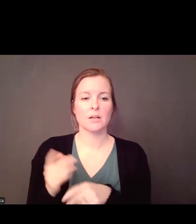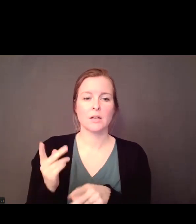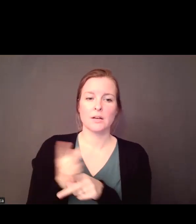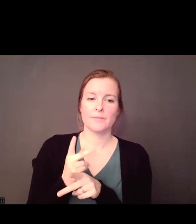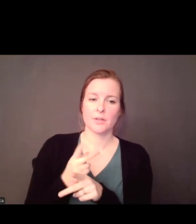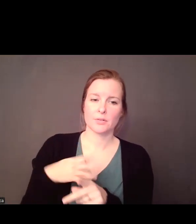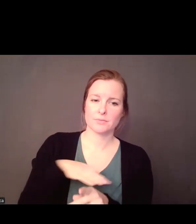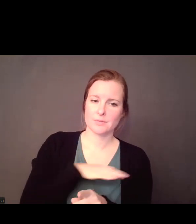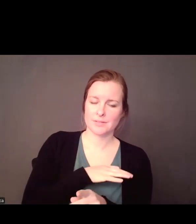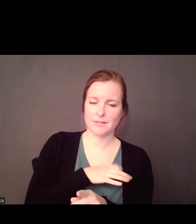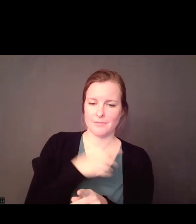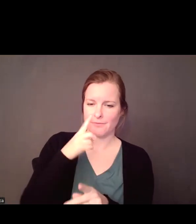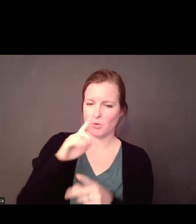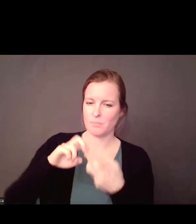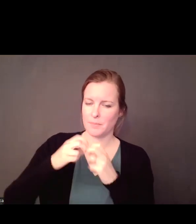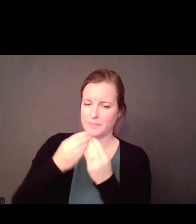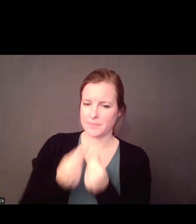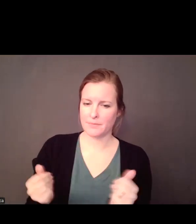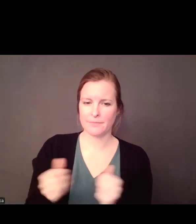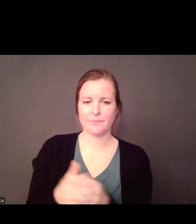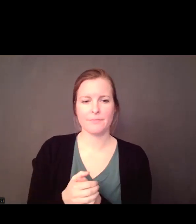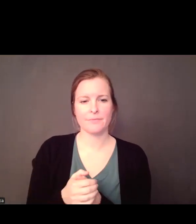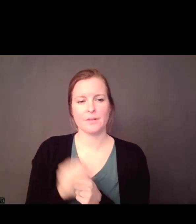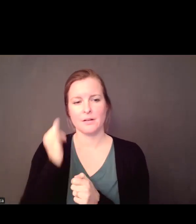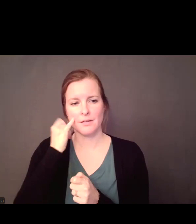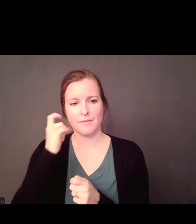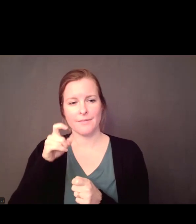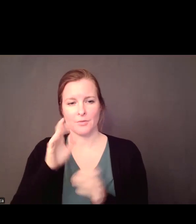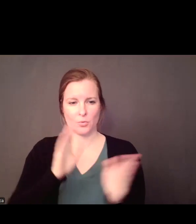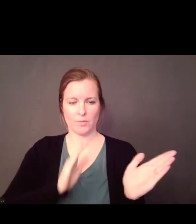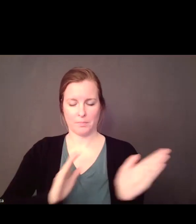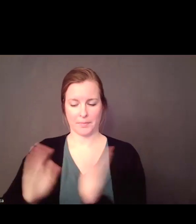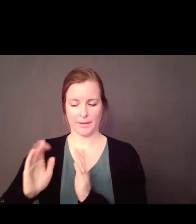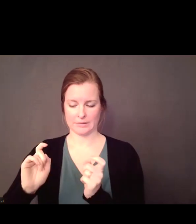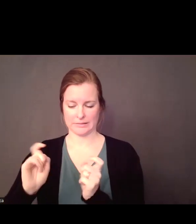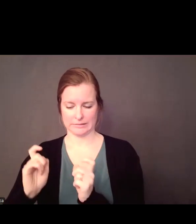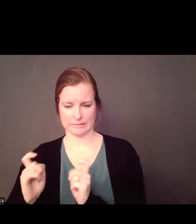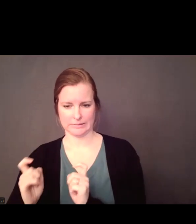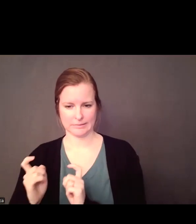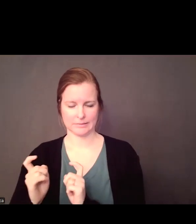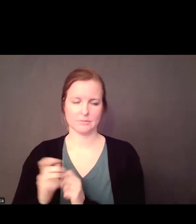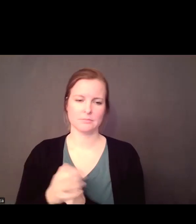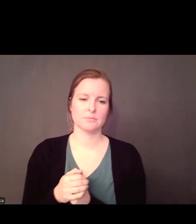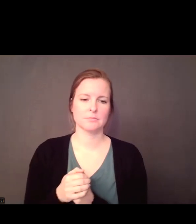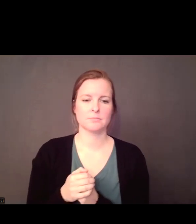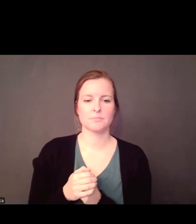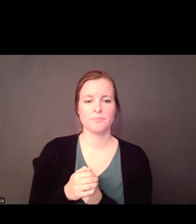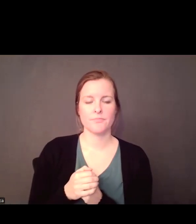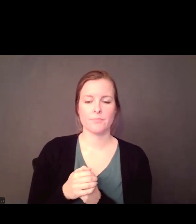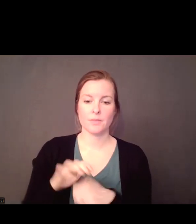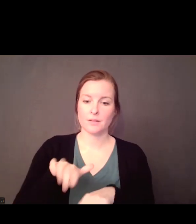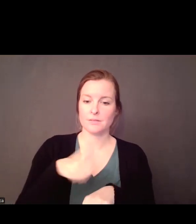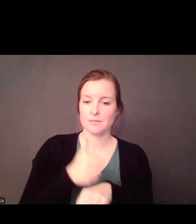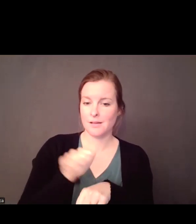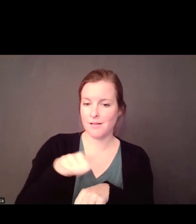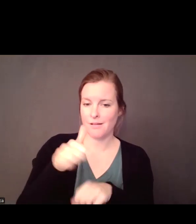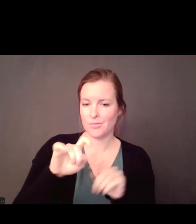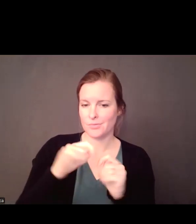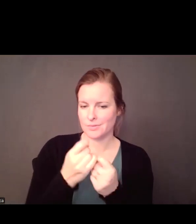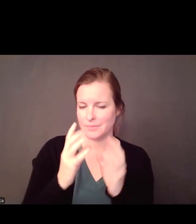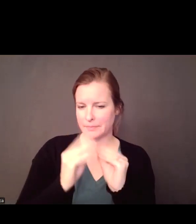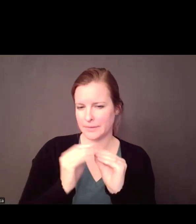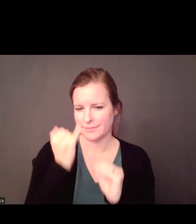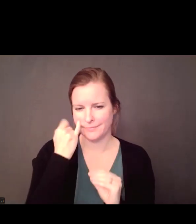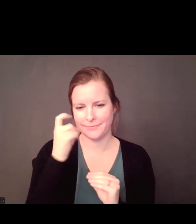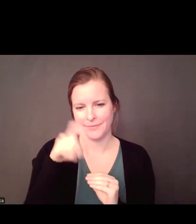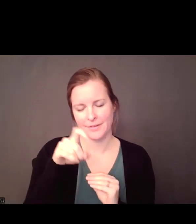we need to amend the CSS plan and or arrange, participate in other team meetings as necessary.